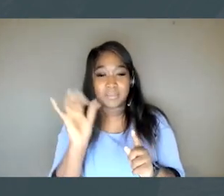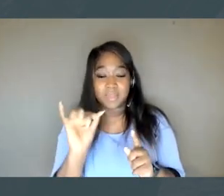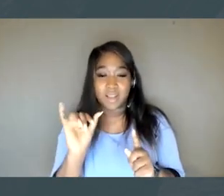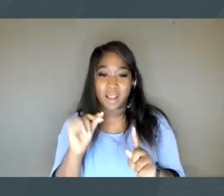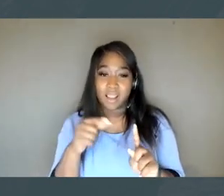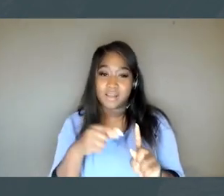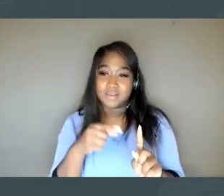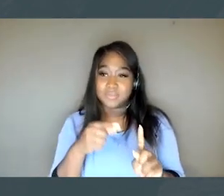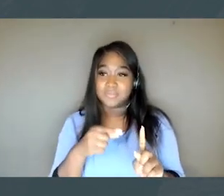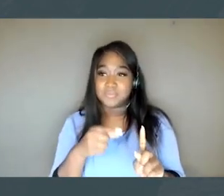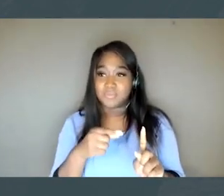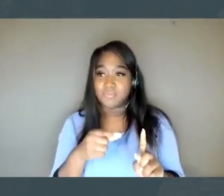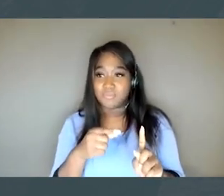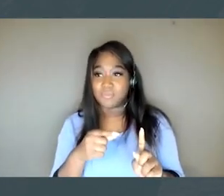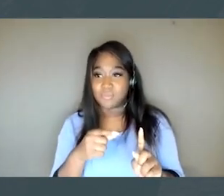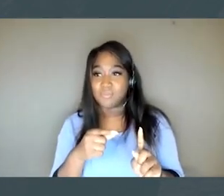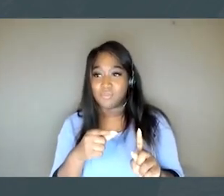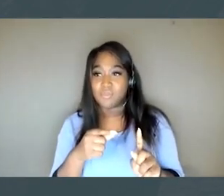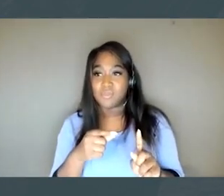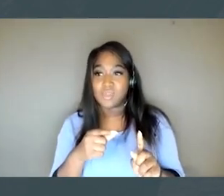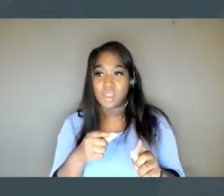it's a way